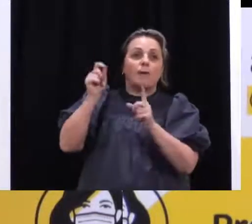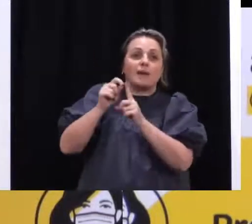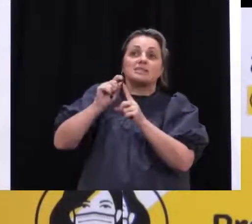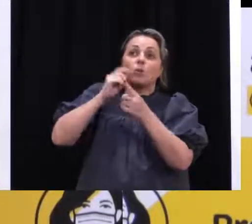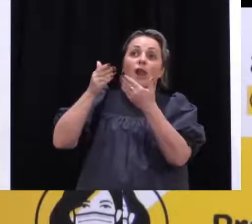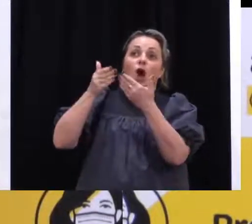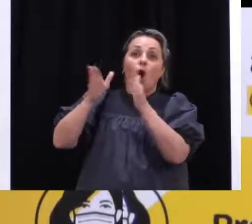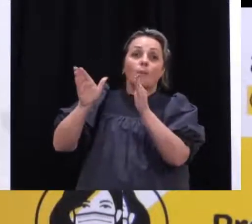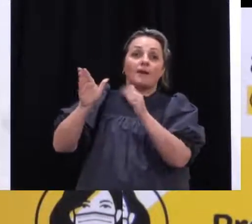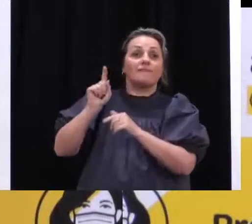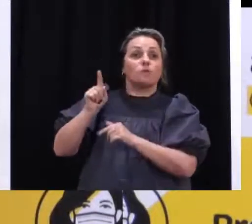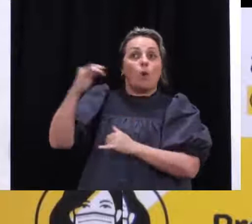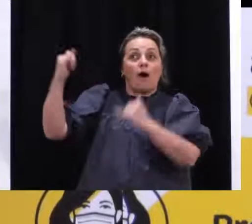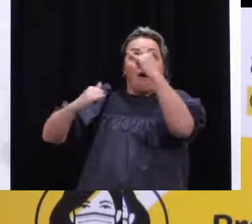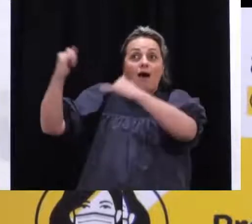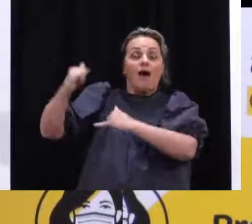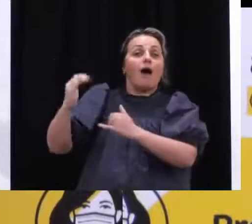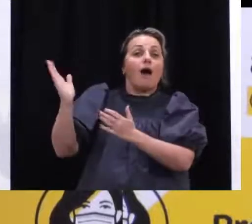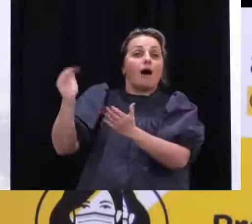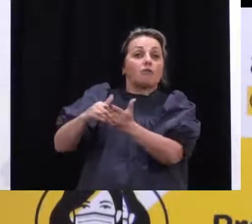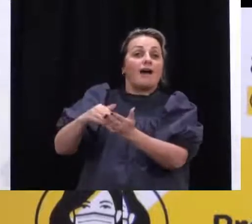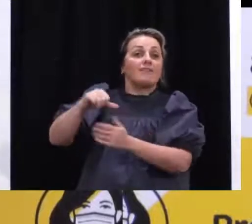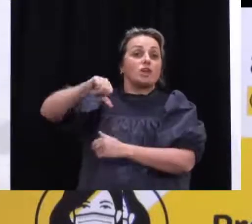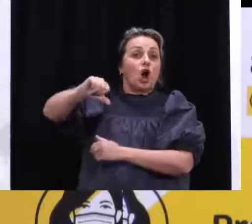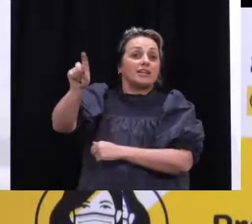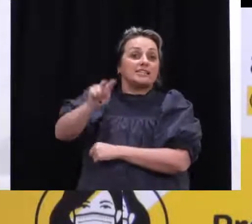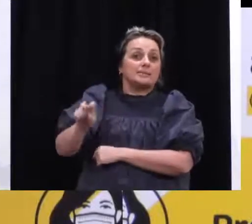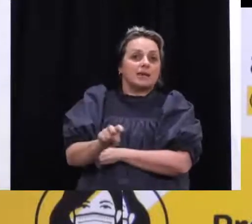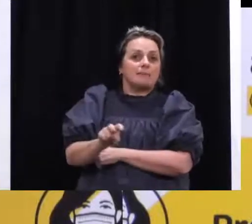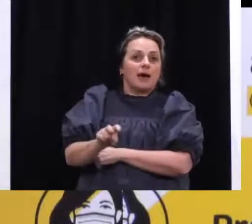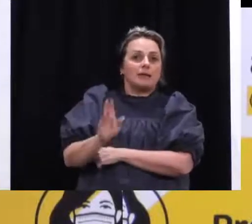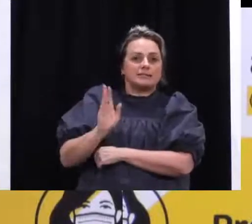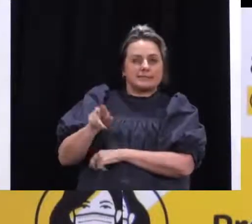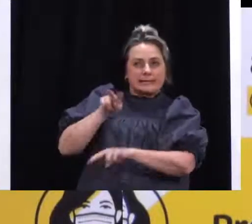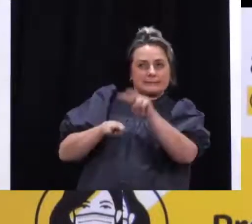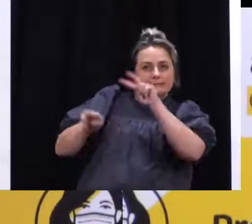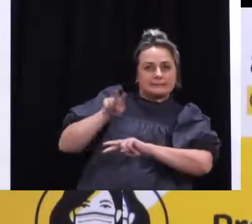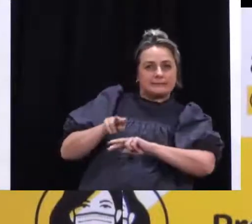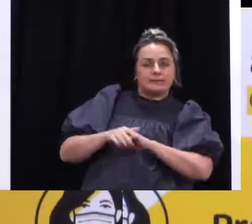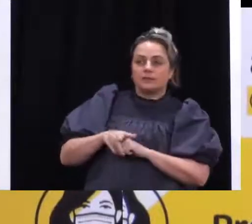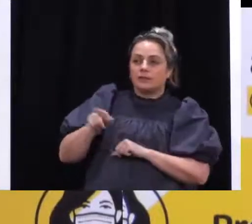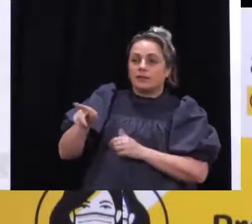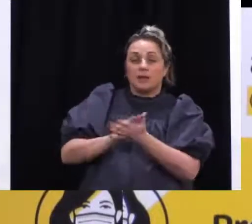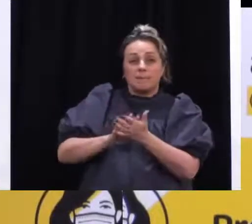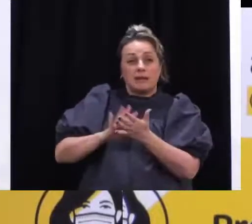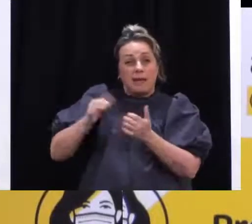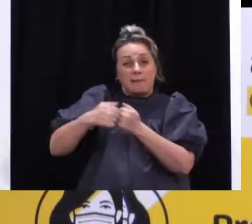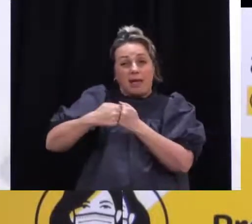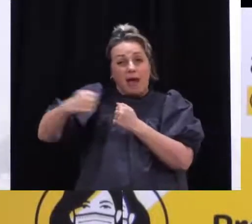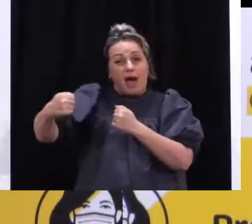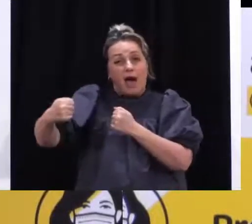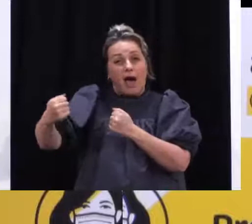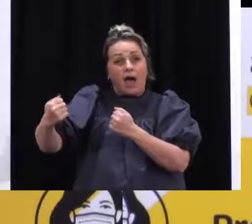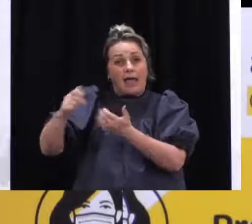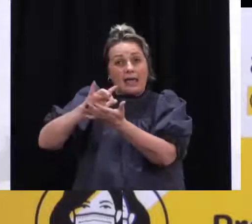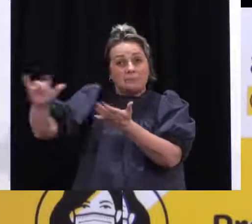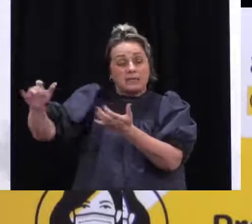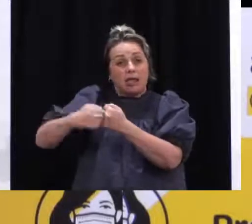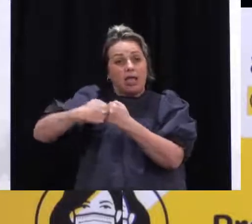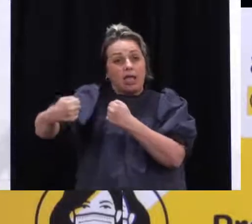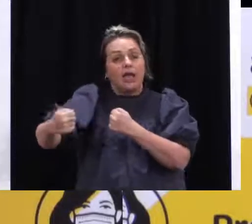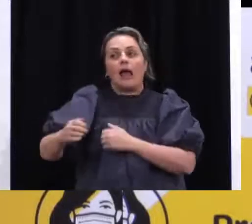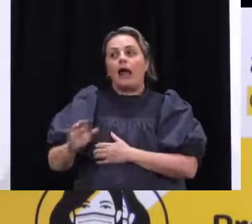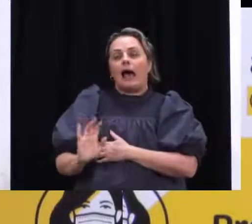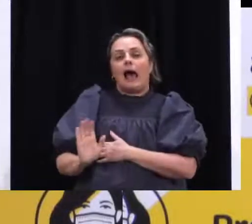that booking on the 9th. We're getting further assessments of that facility done. Well, no, I haven't said that. I've said that we're getting the latest